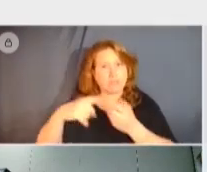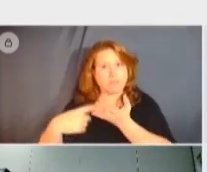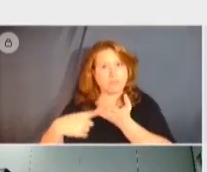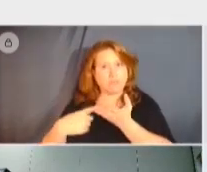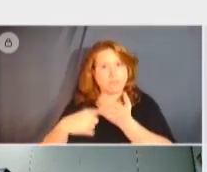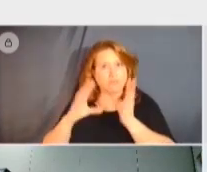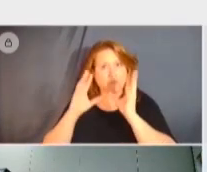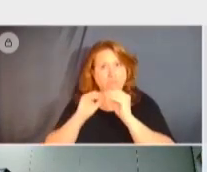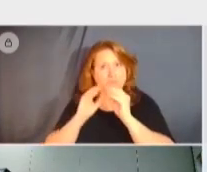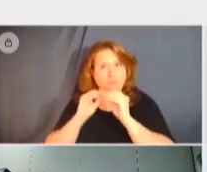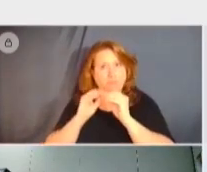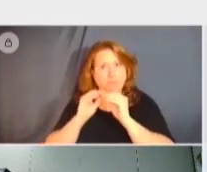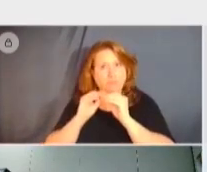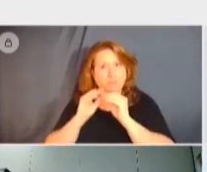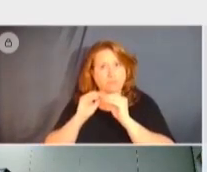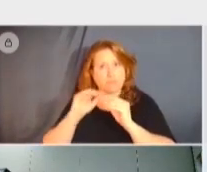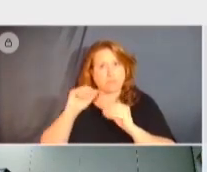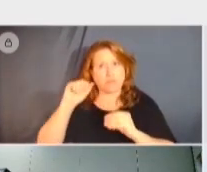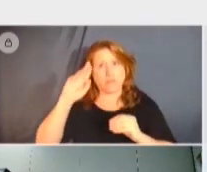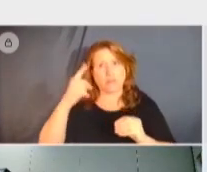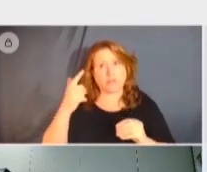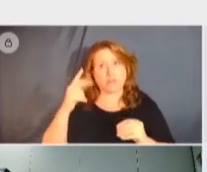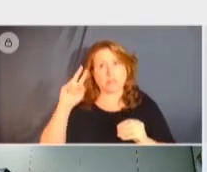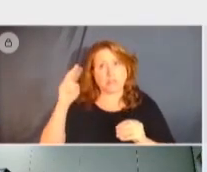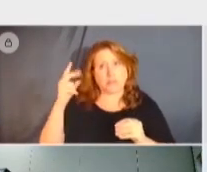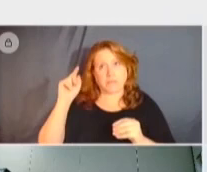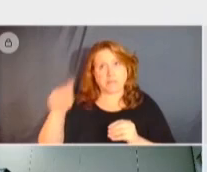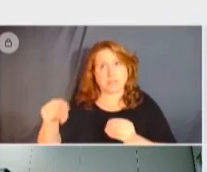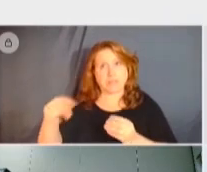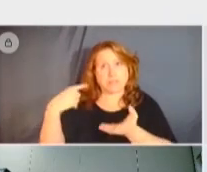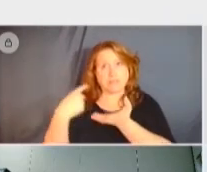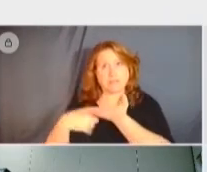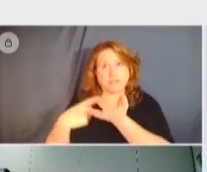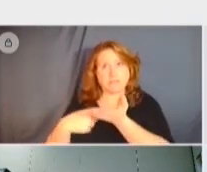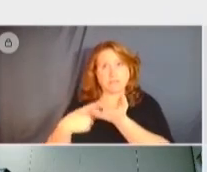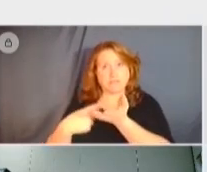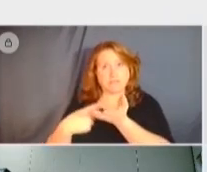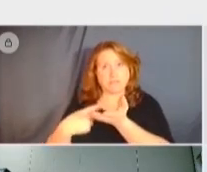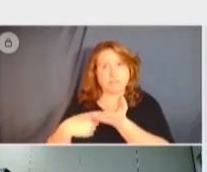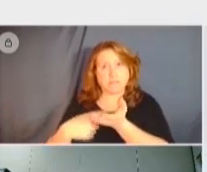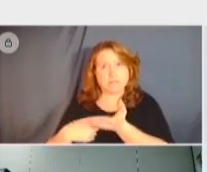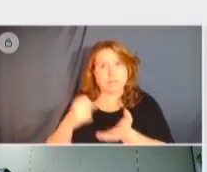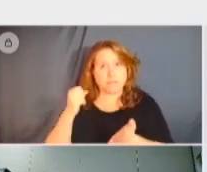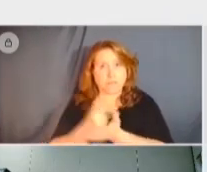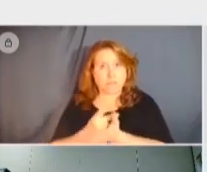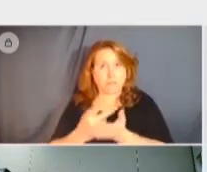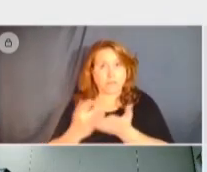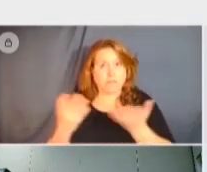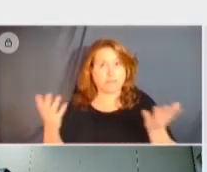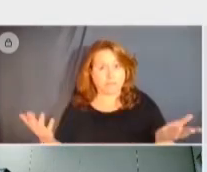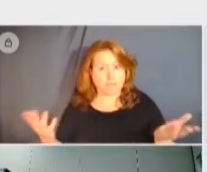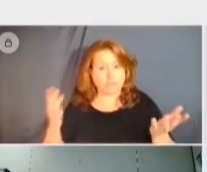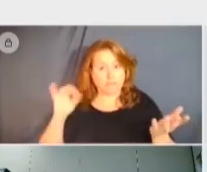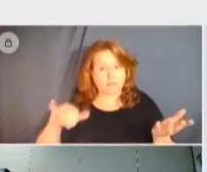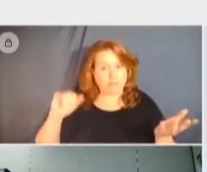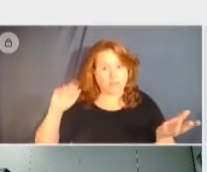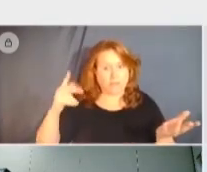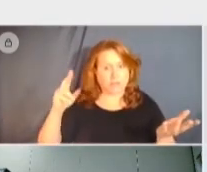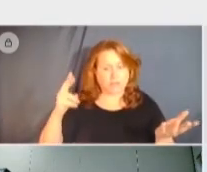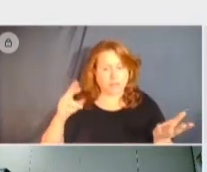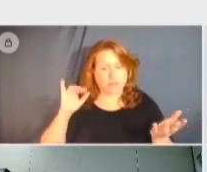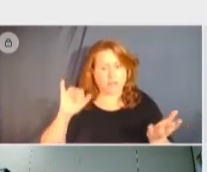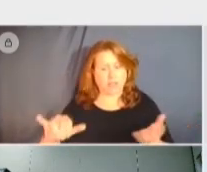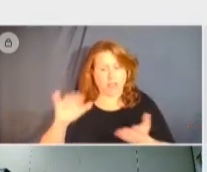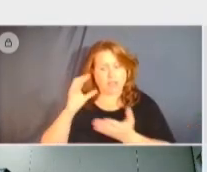August 2nd so that we can approve the wording of the constitutional amendments or ballot proposals